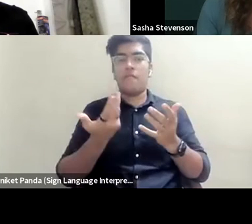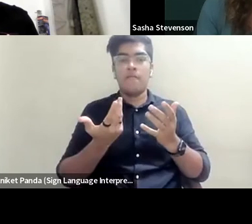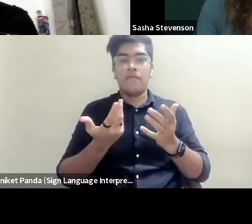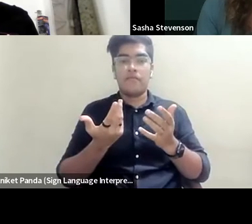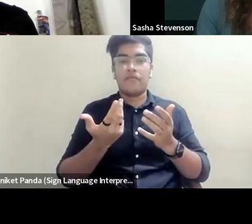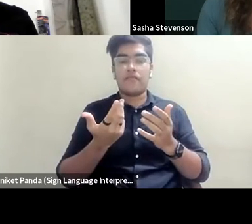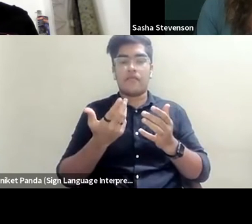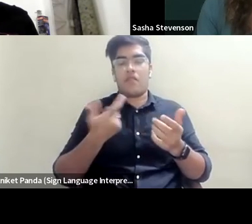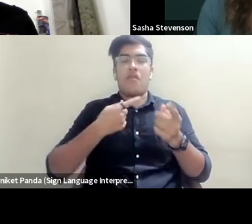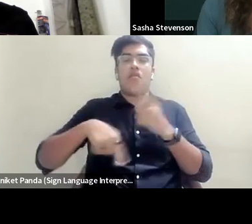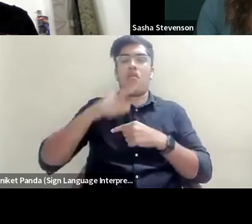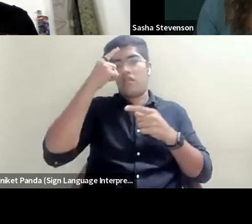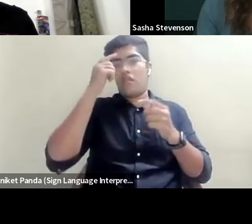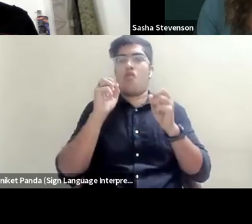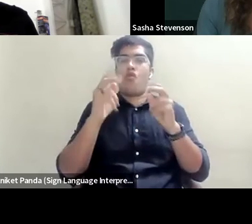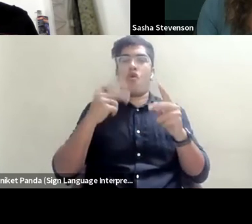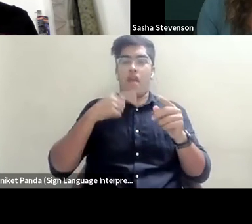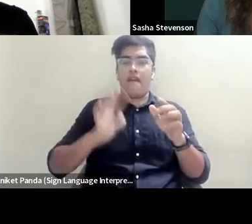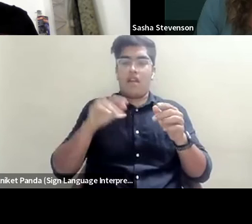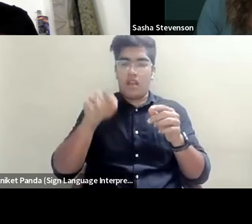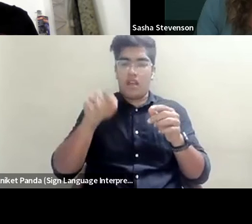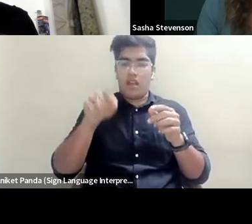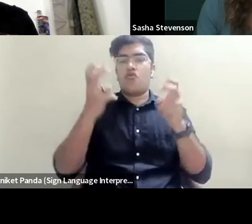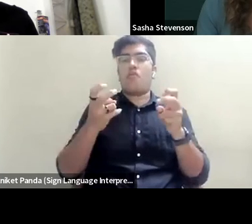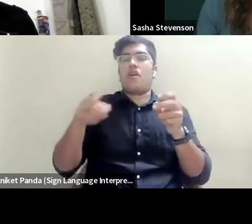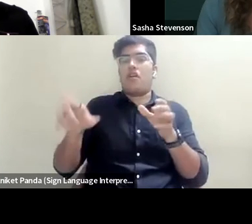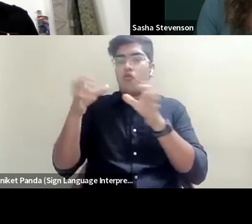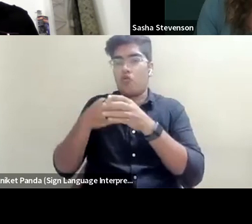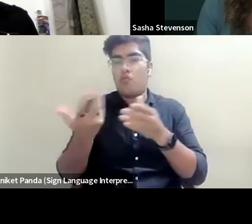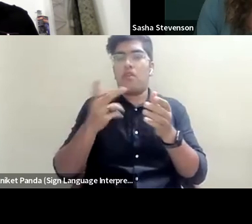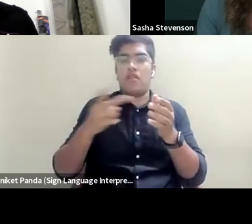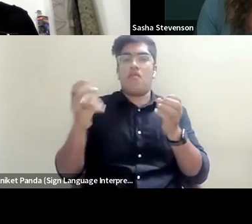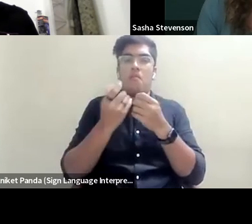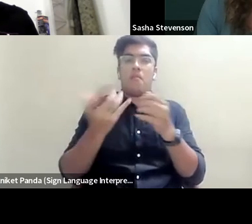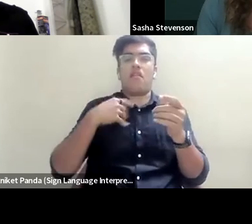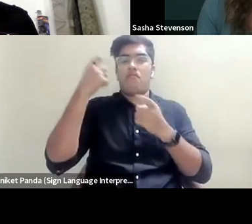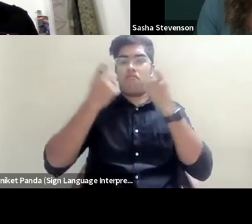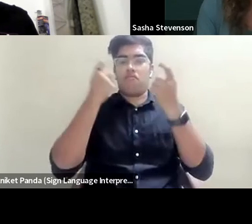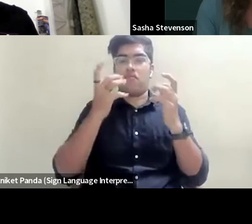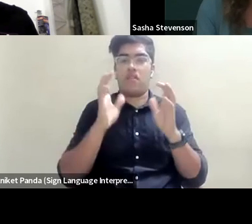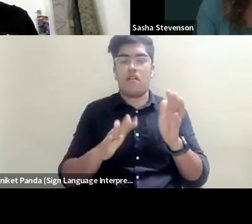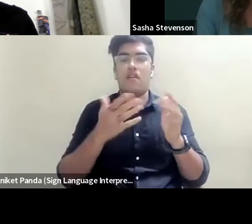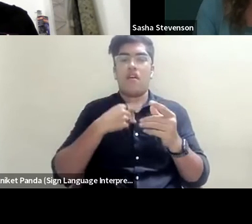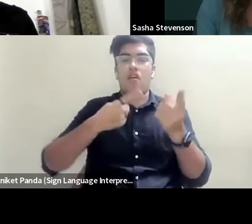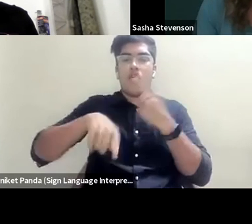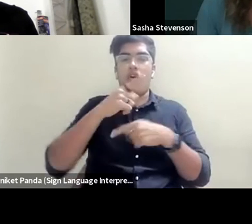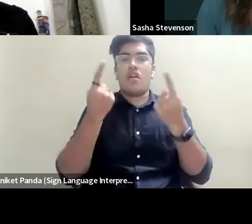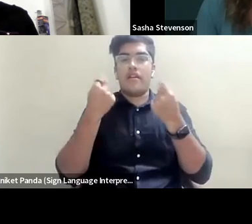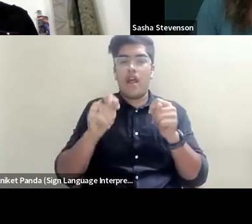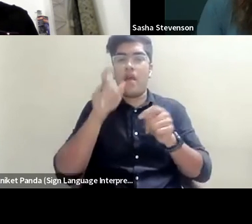therefore, okay, we have this alliance, this group, that group, and then we try to congregate